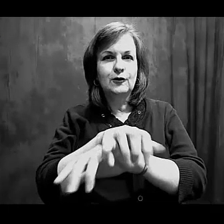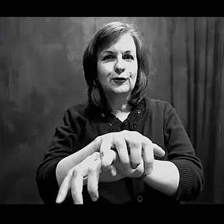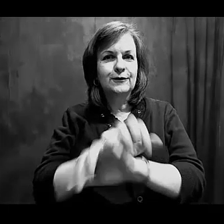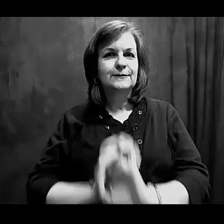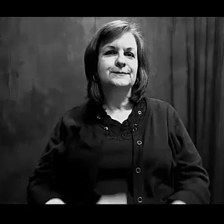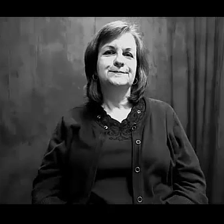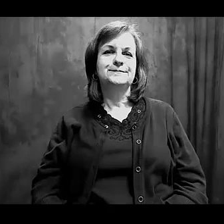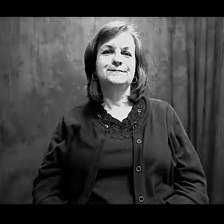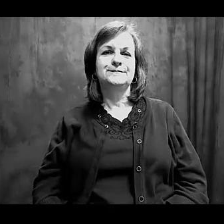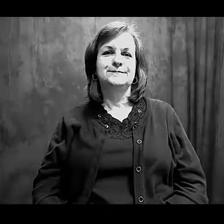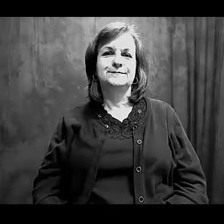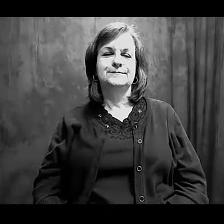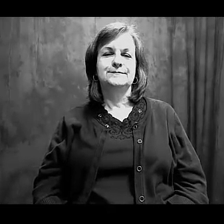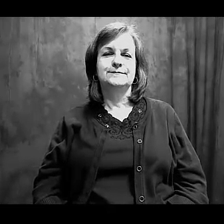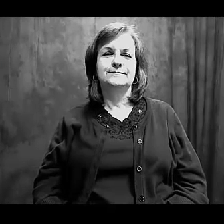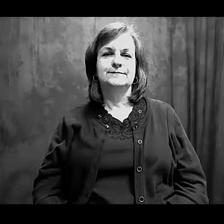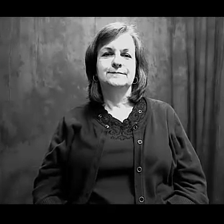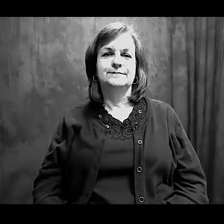spiders,